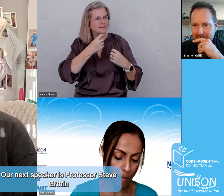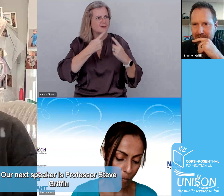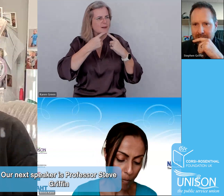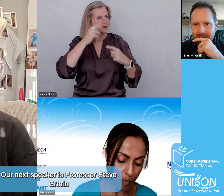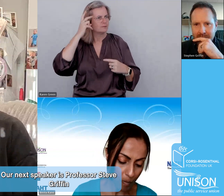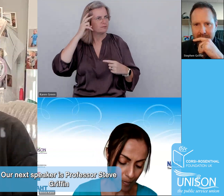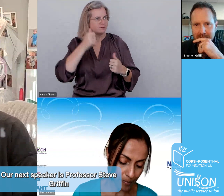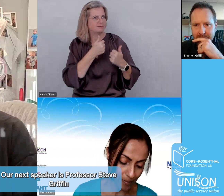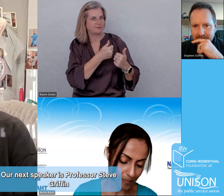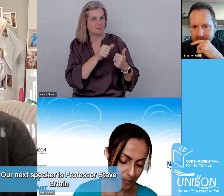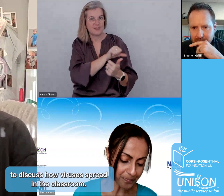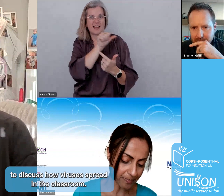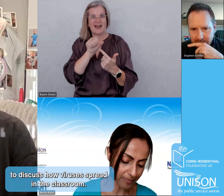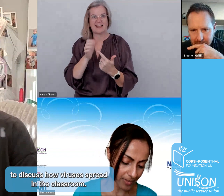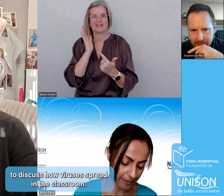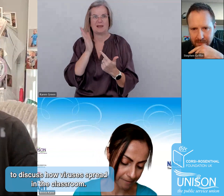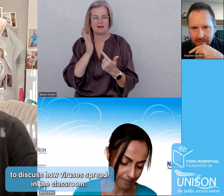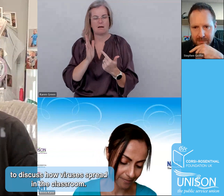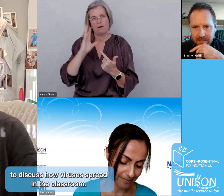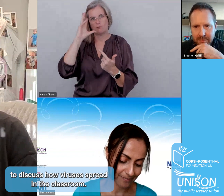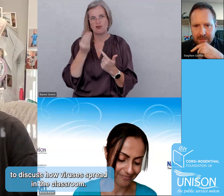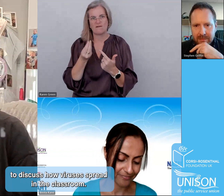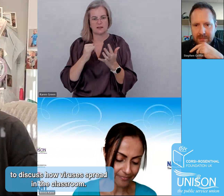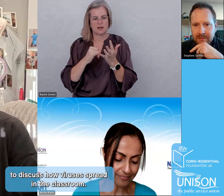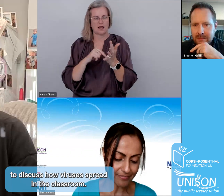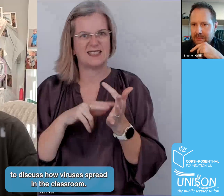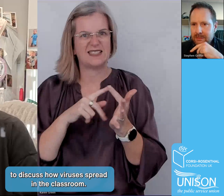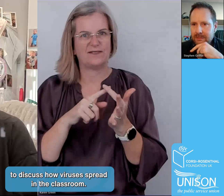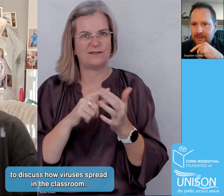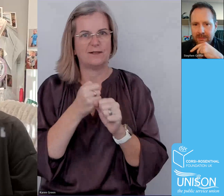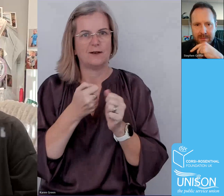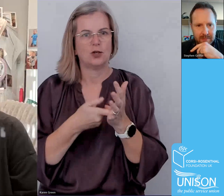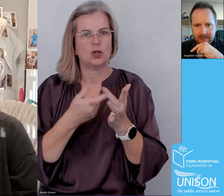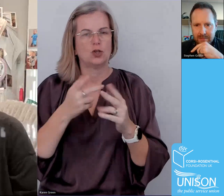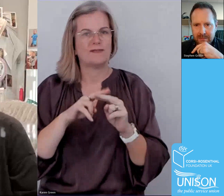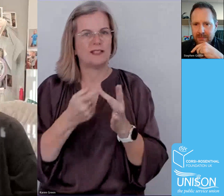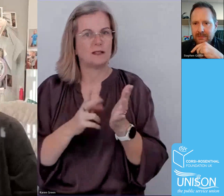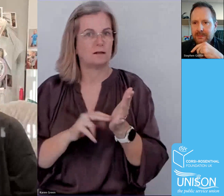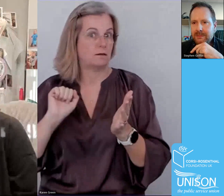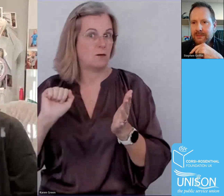is Professor Steve Griffin to discuss how viruses spread in the classroom.